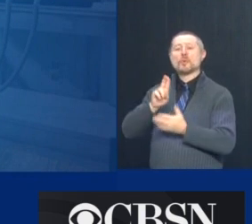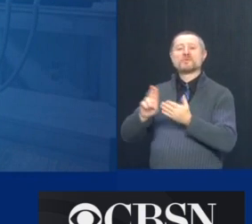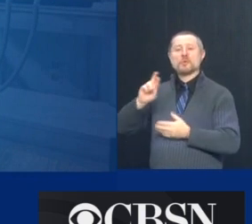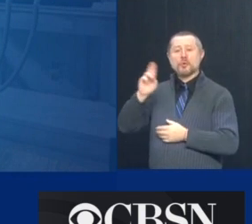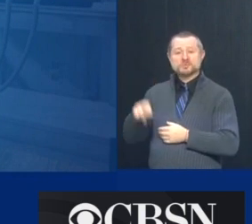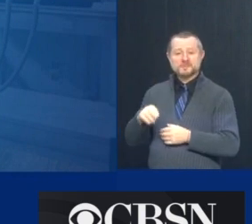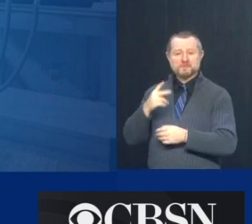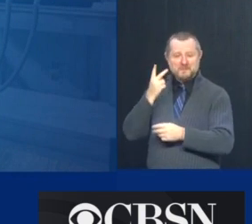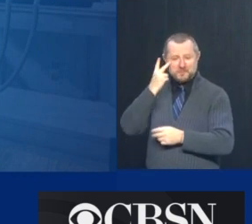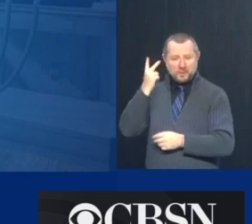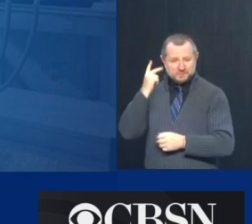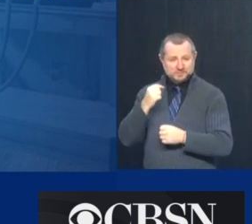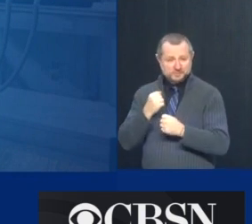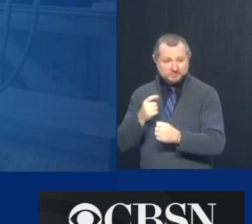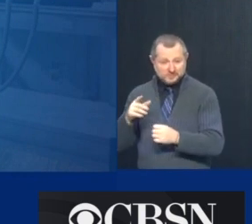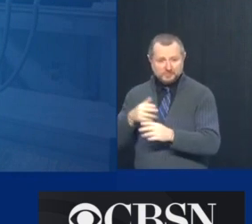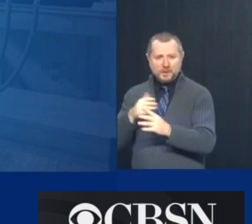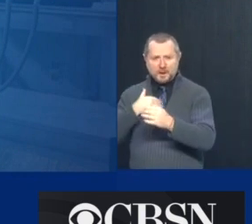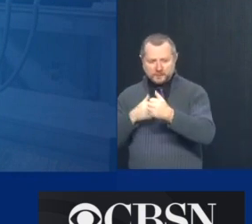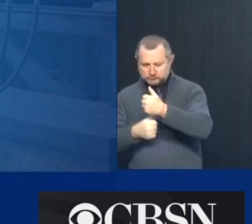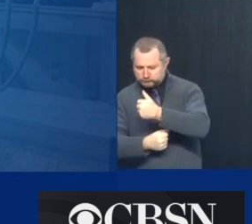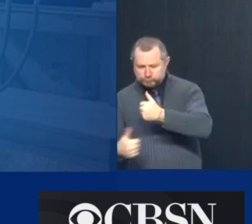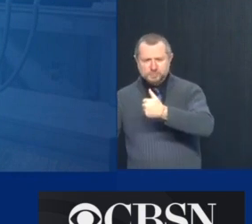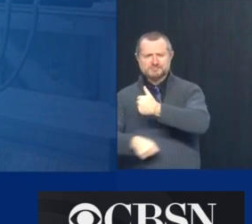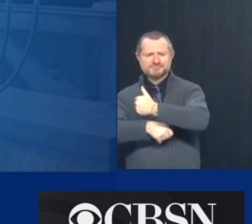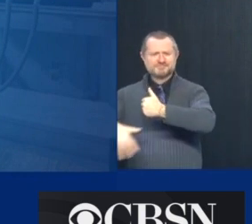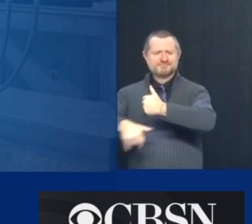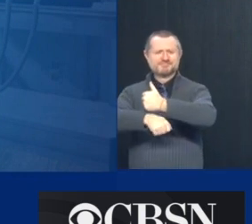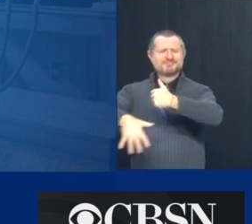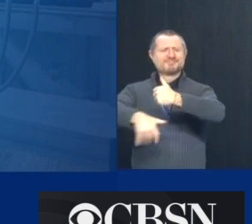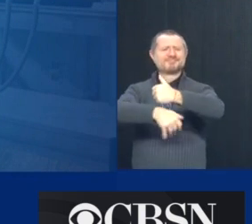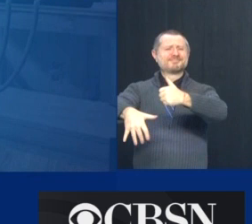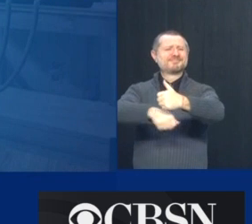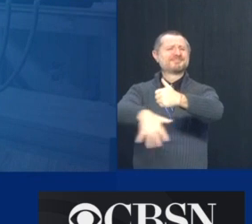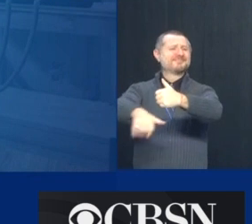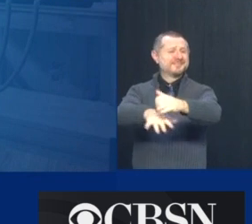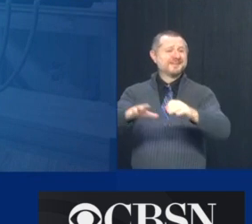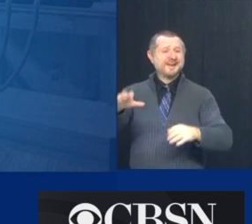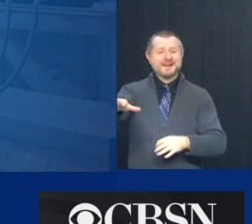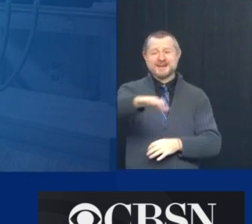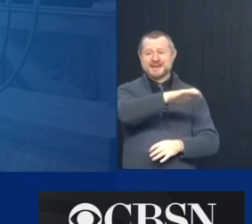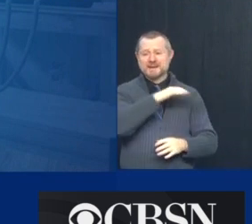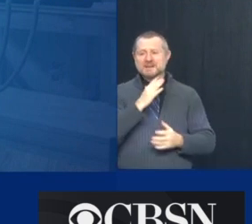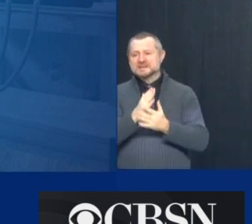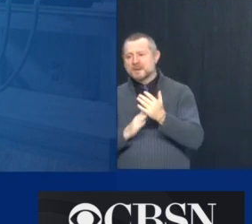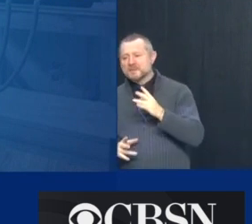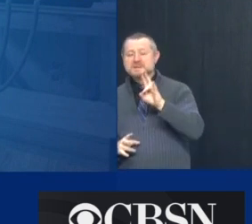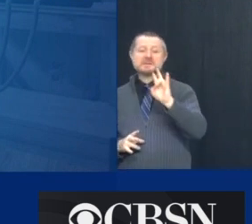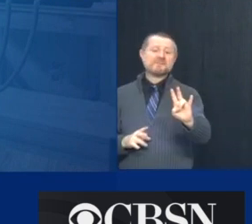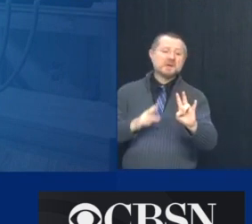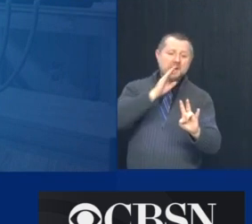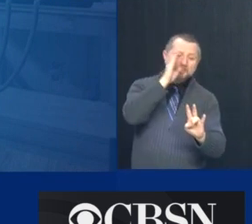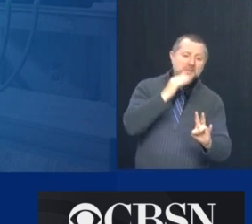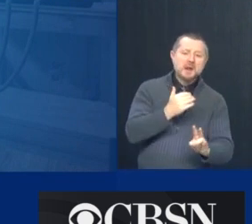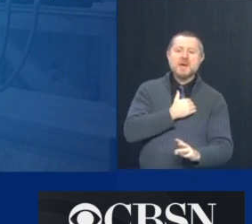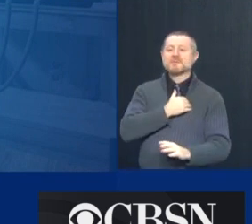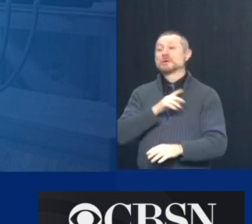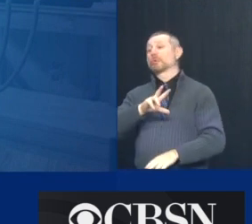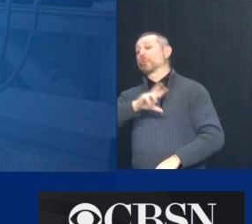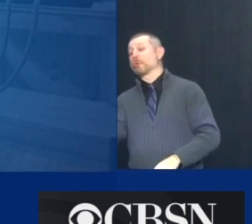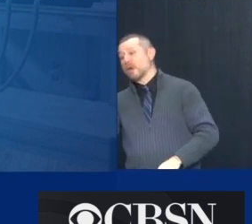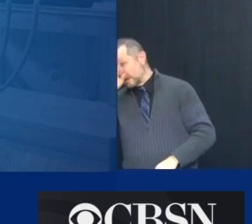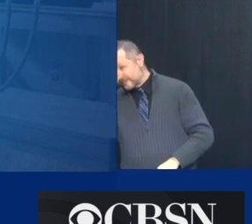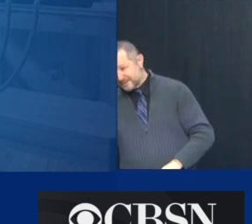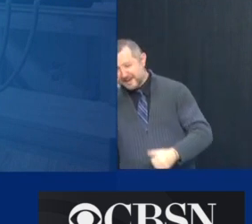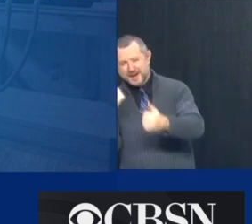themselves. And they can have 7, 8, 10, 11, 30 hospitals in their system.